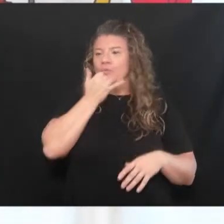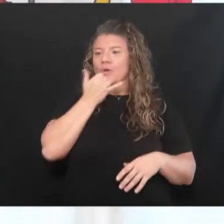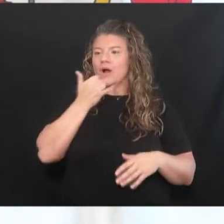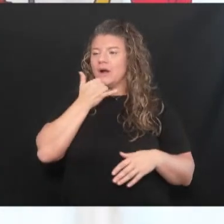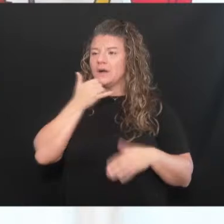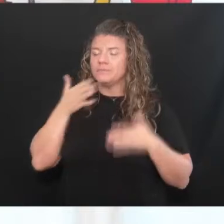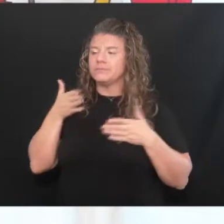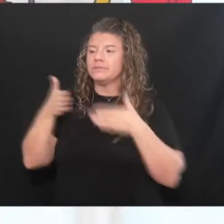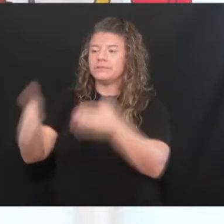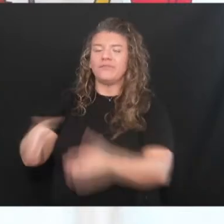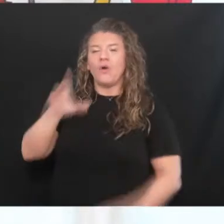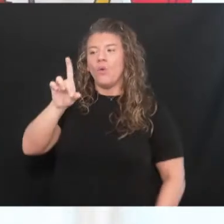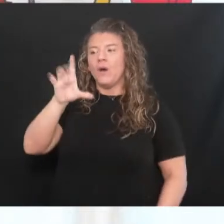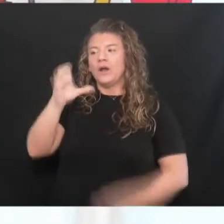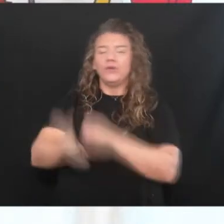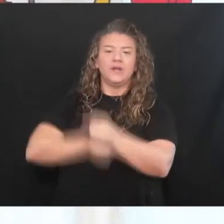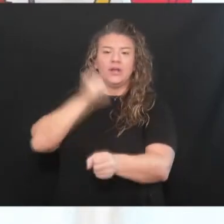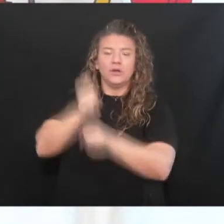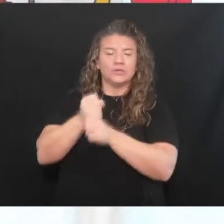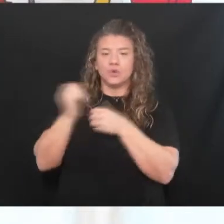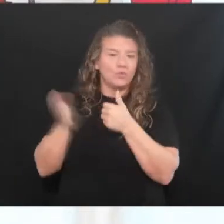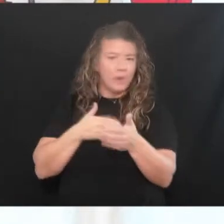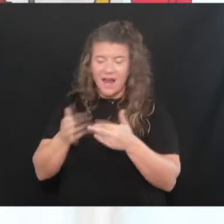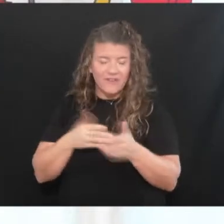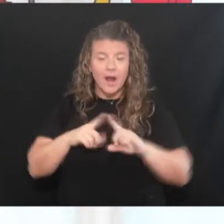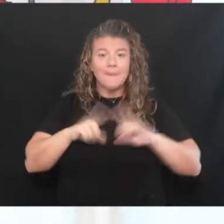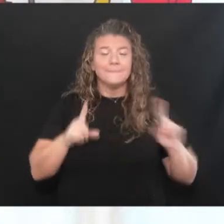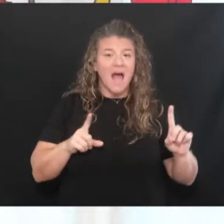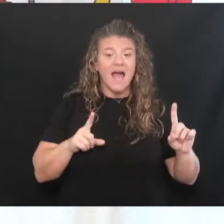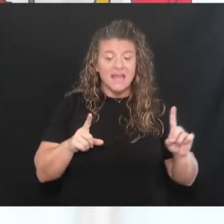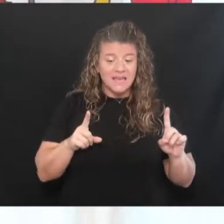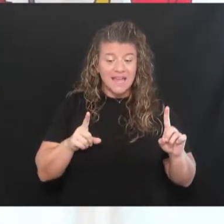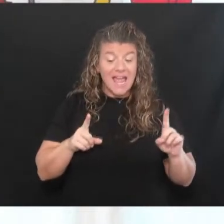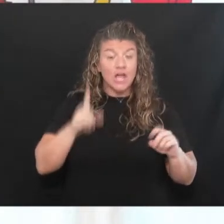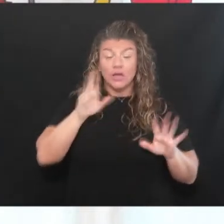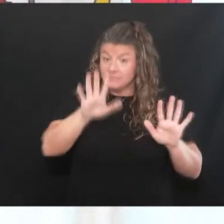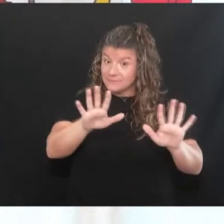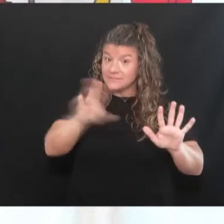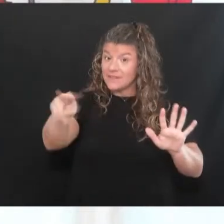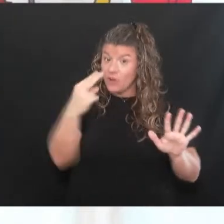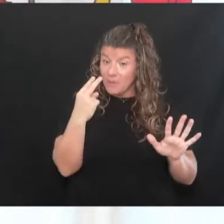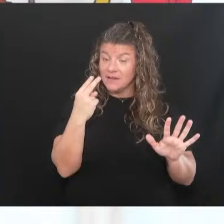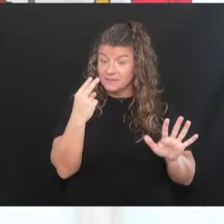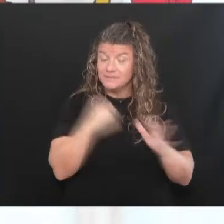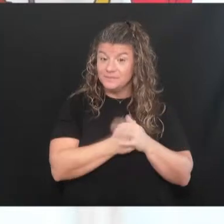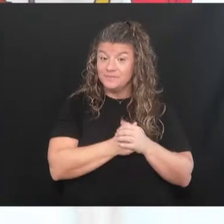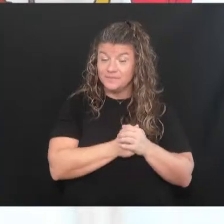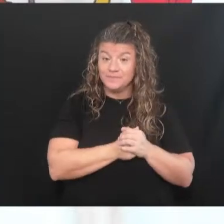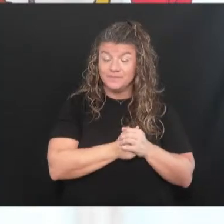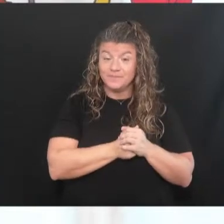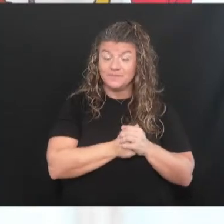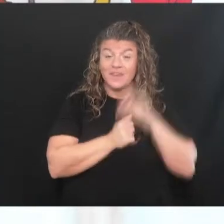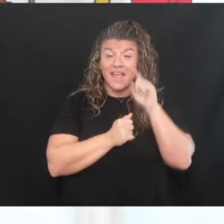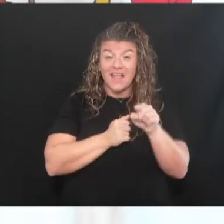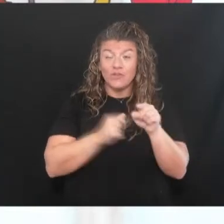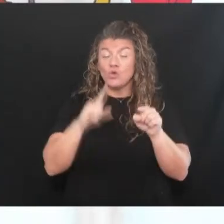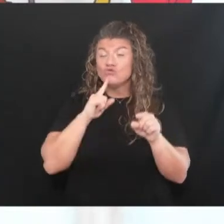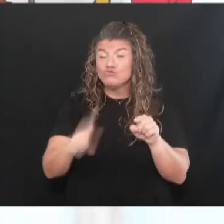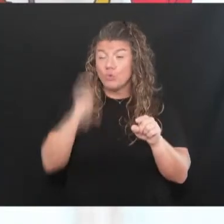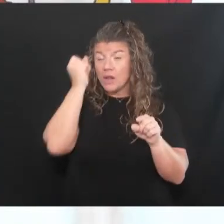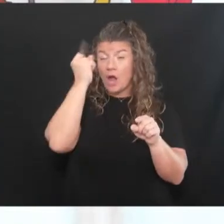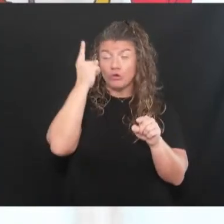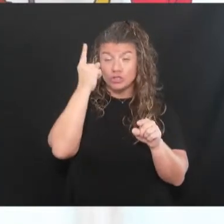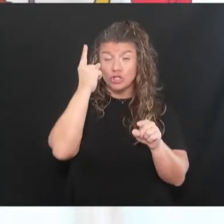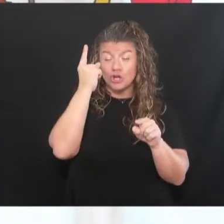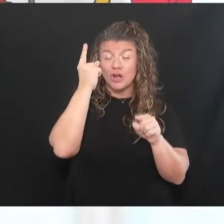100 years or whatever it may be. But absolutely, and you need to listen to me, West Virginia, if you truly